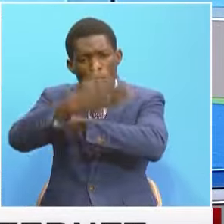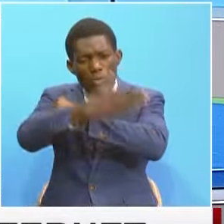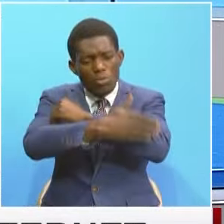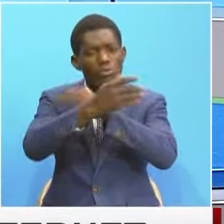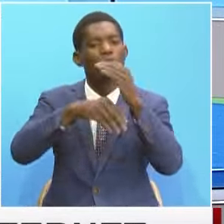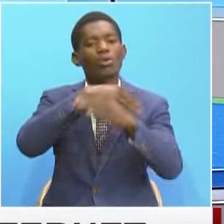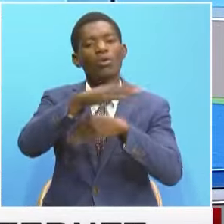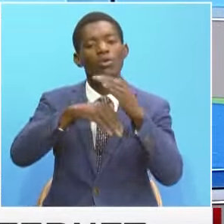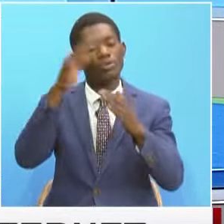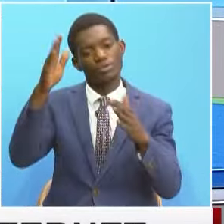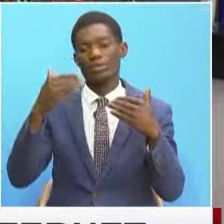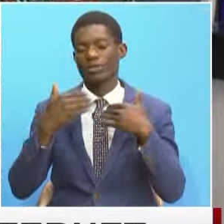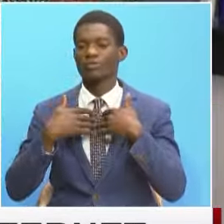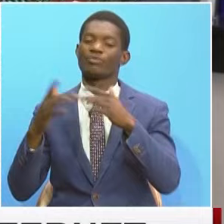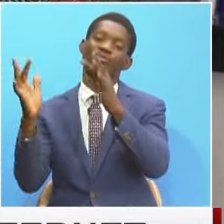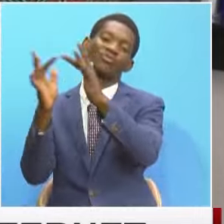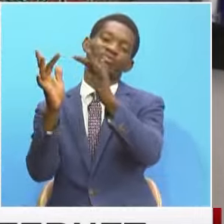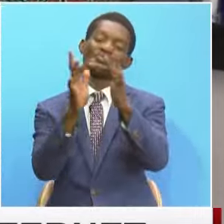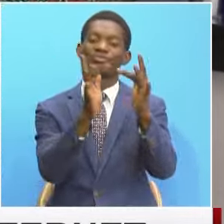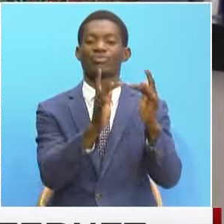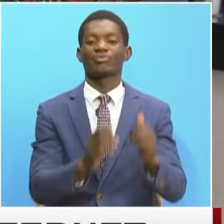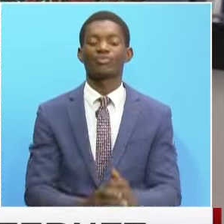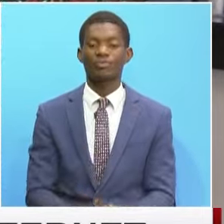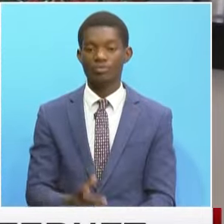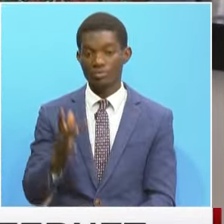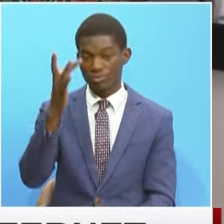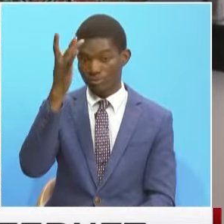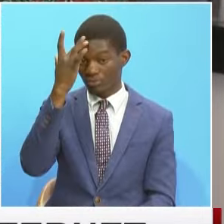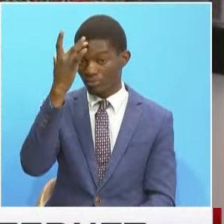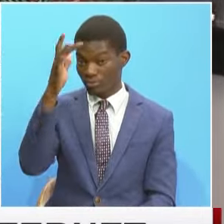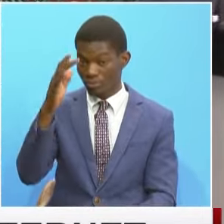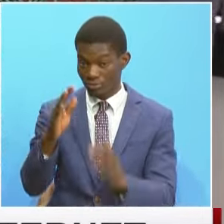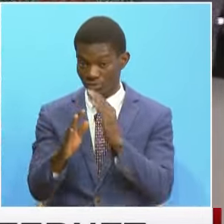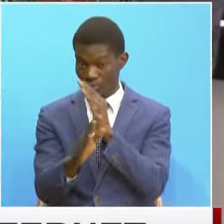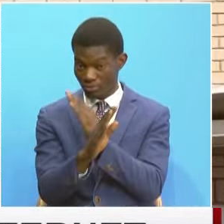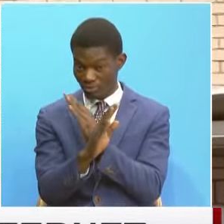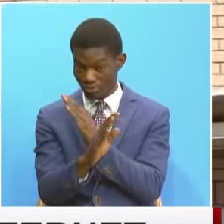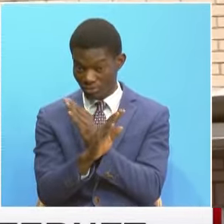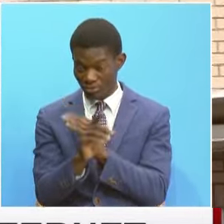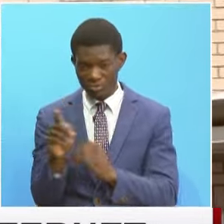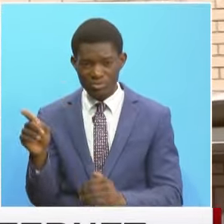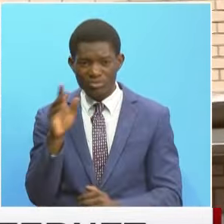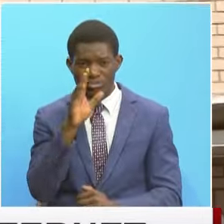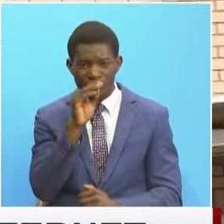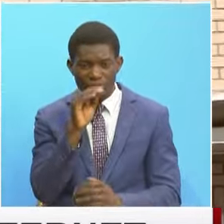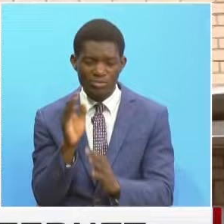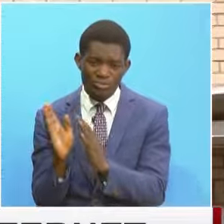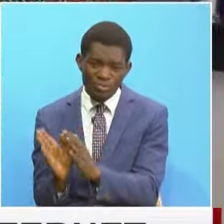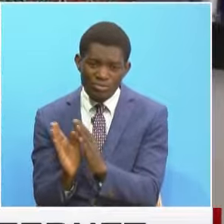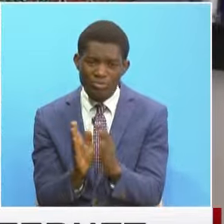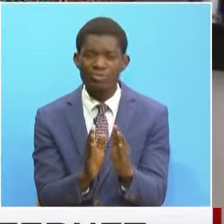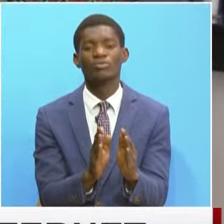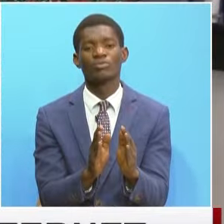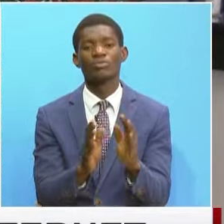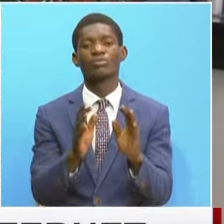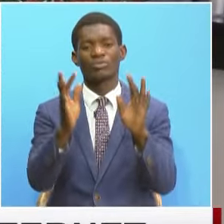country. Here is a report. Smart Zambia says it plans to implement online internet connectivity to all border points across the